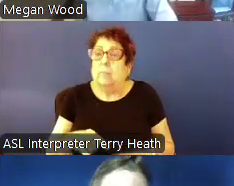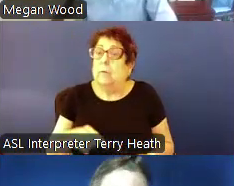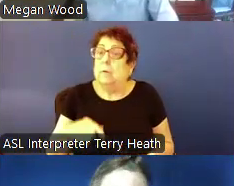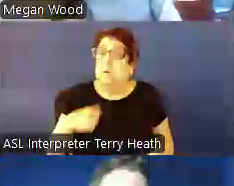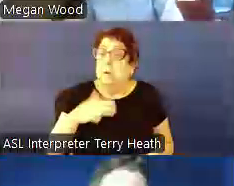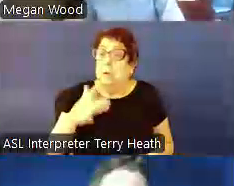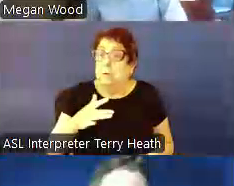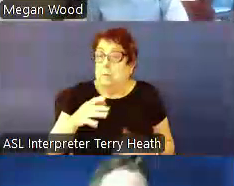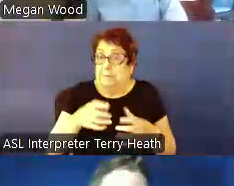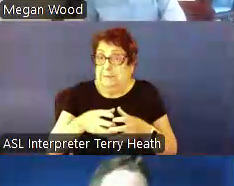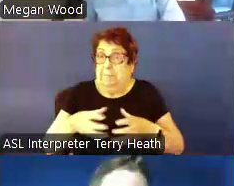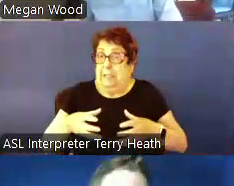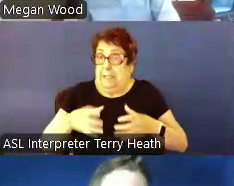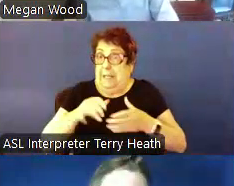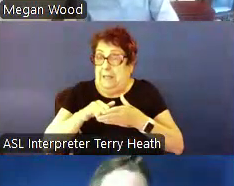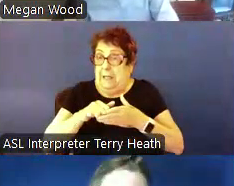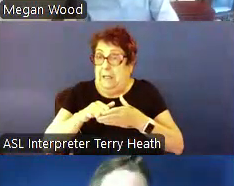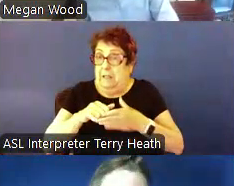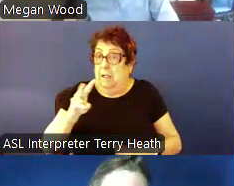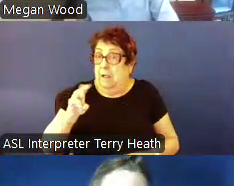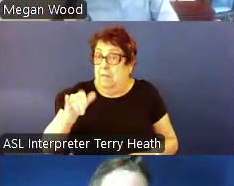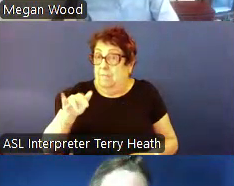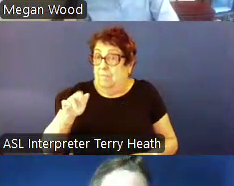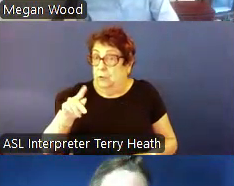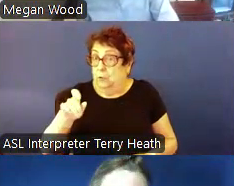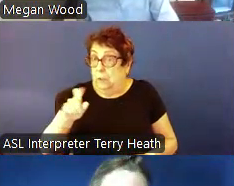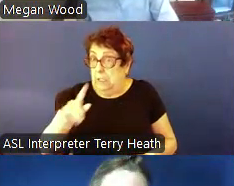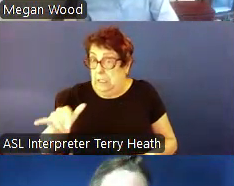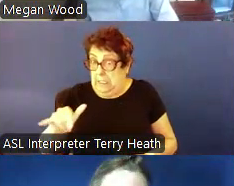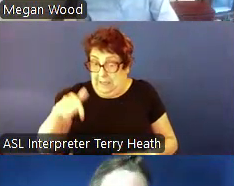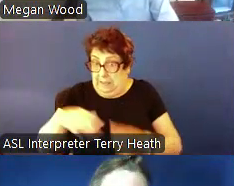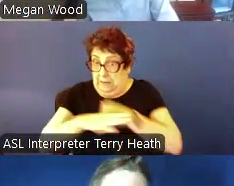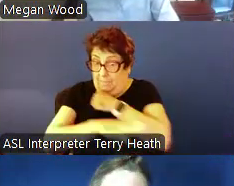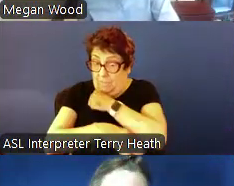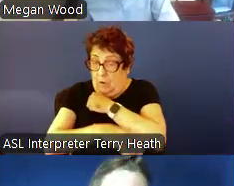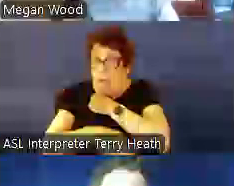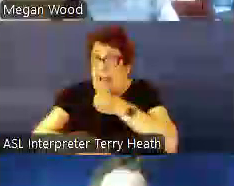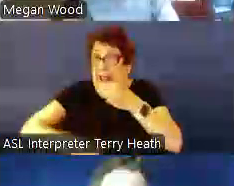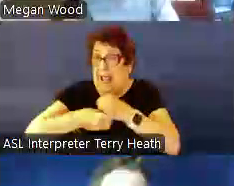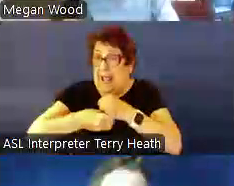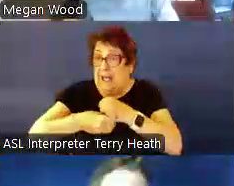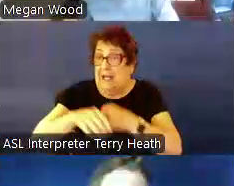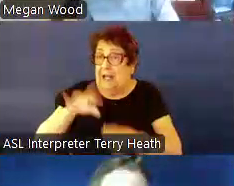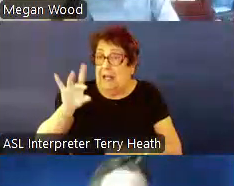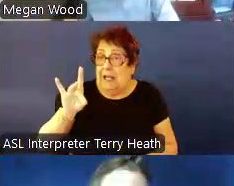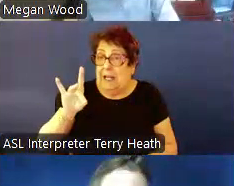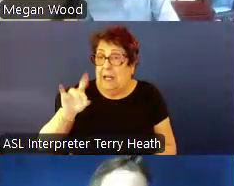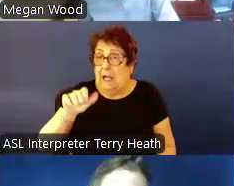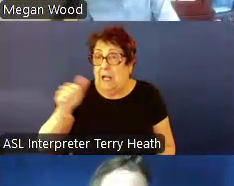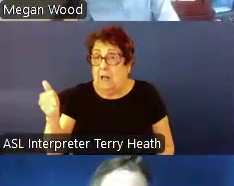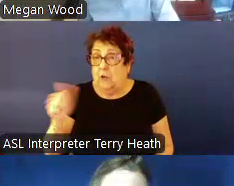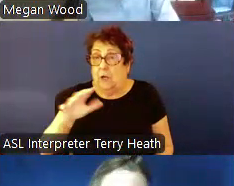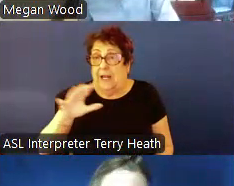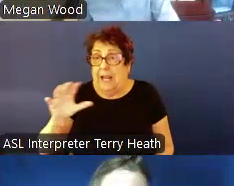that virtually to 8 other counties this fall. So that's my overview. Next slide for